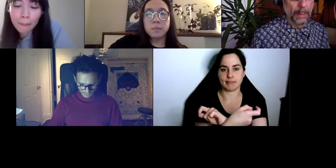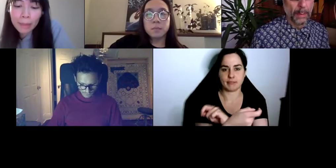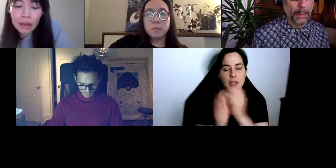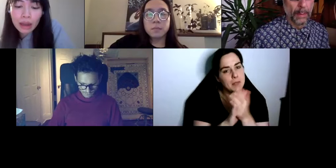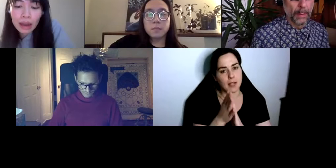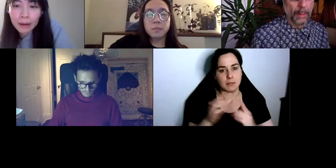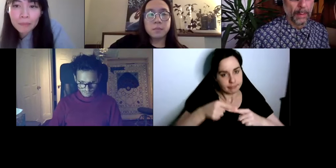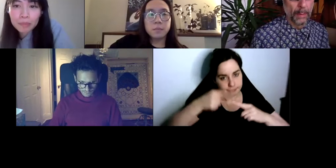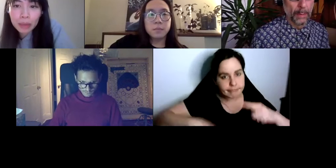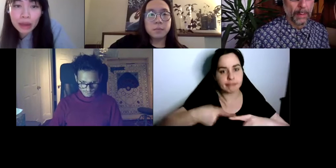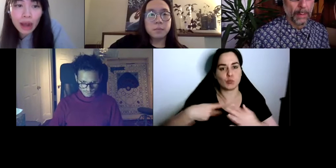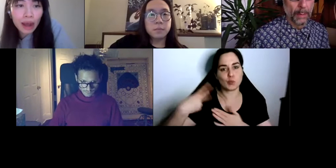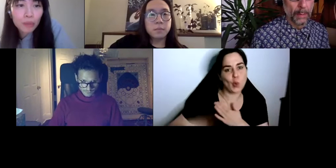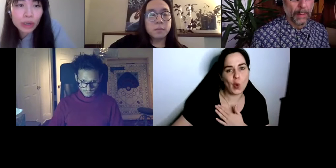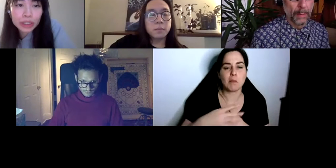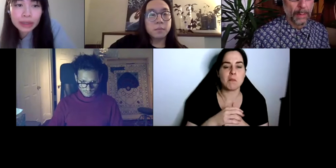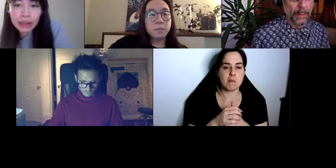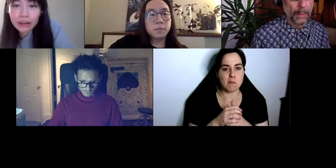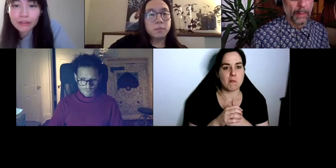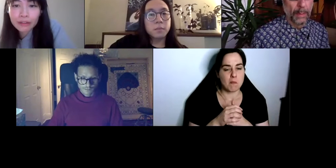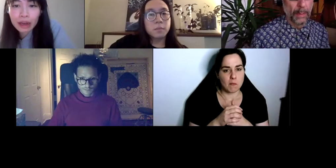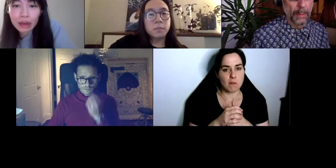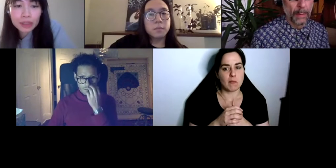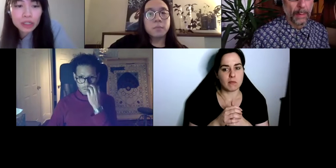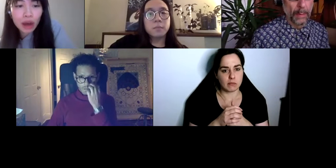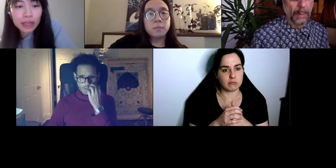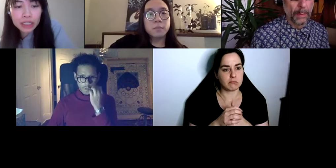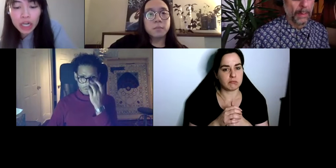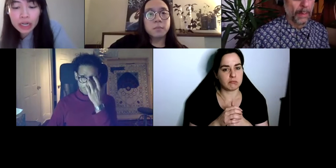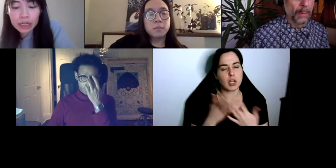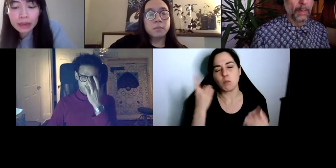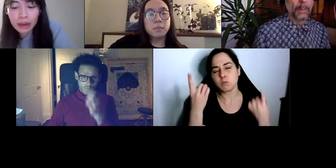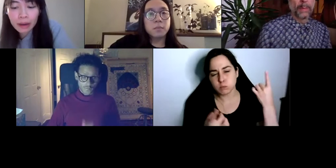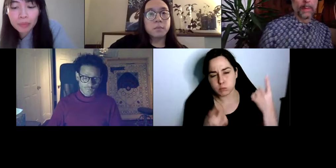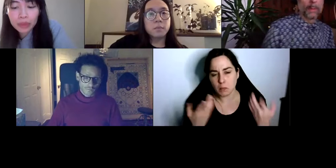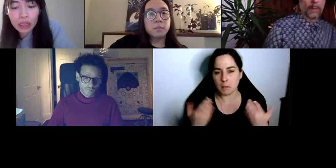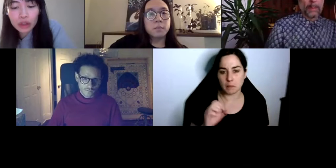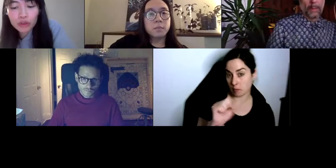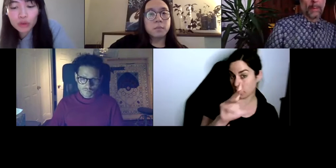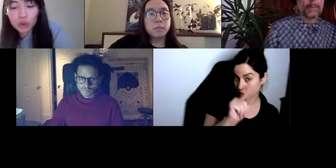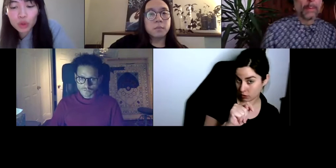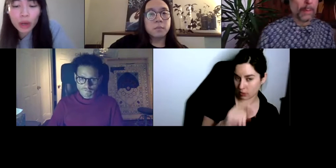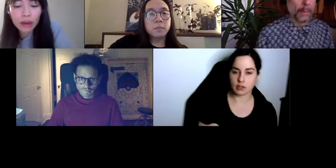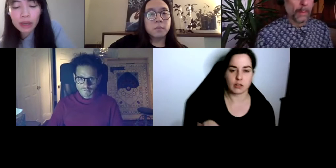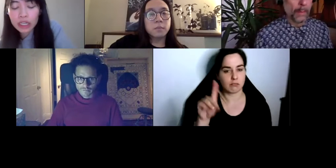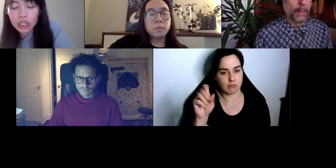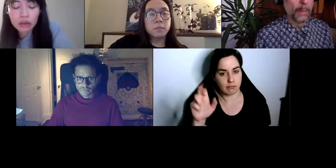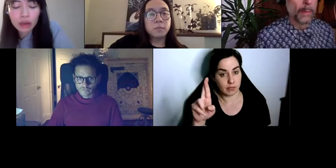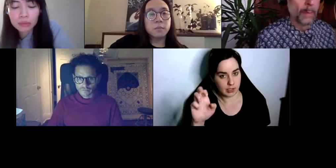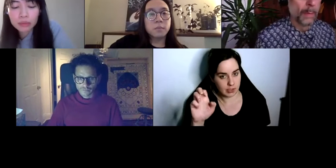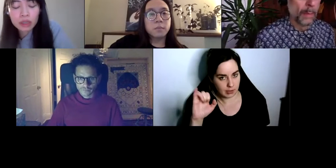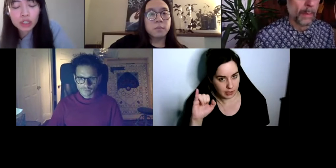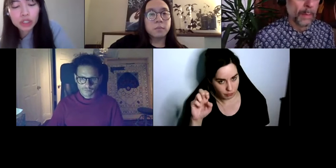programming. But I'm wondering if Scott and Darian, if you have